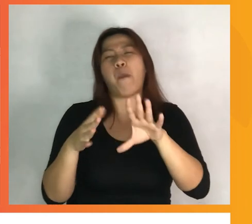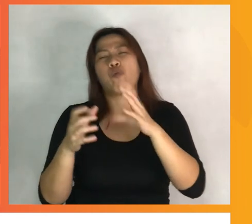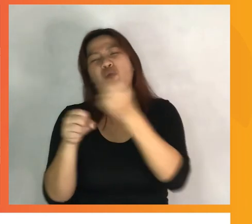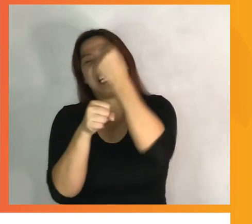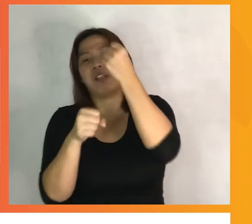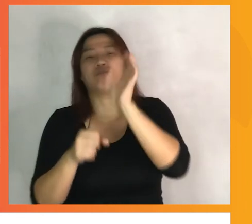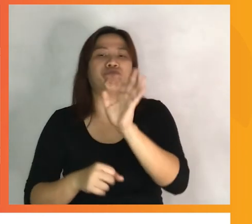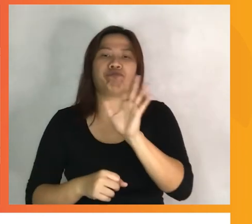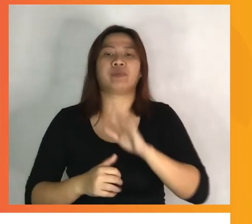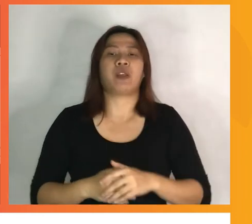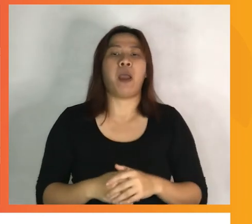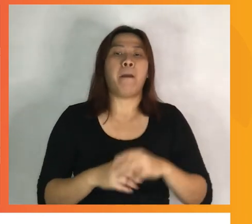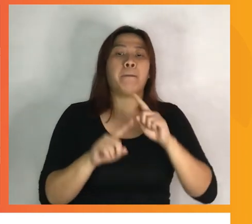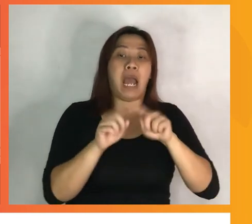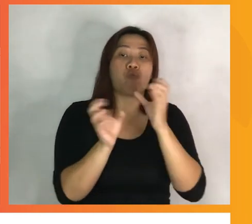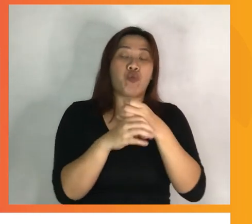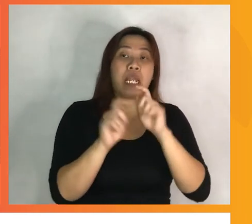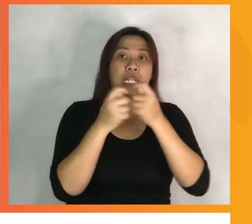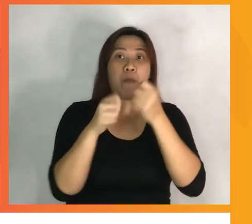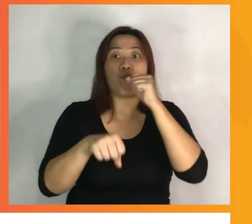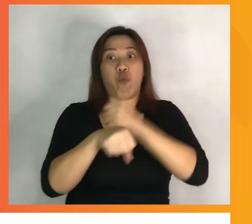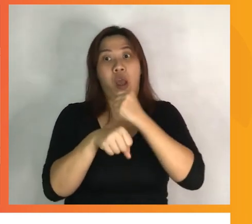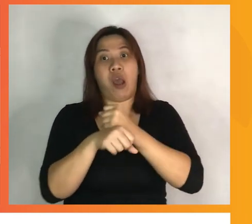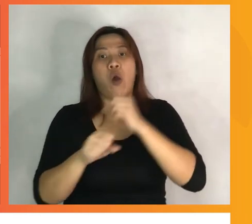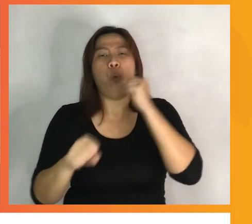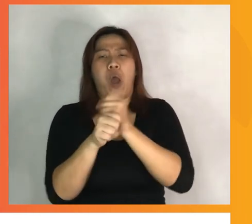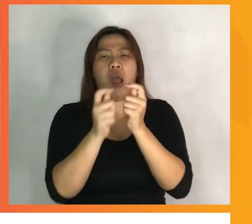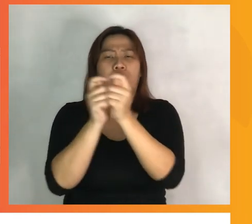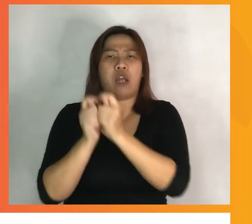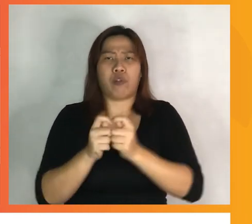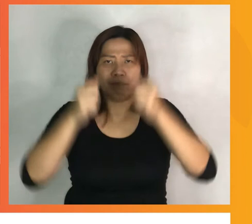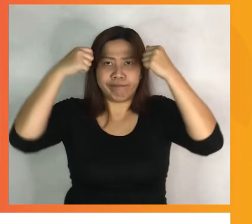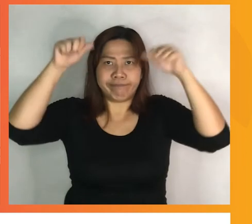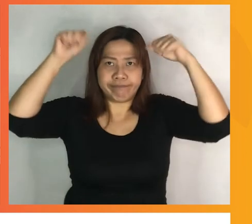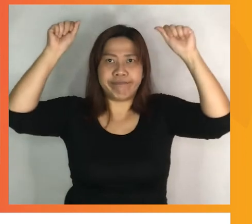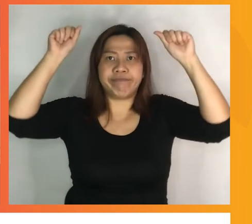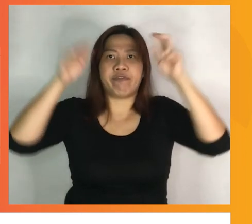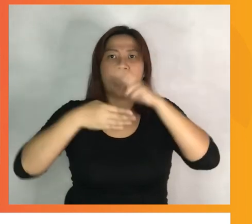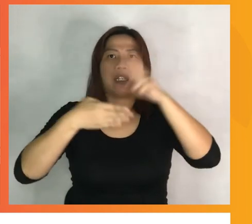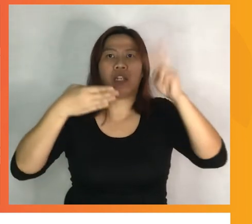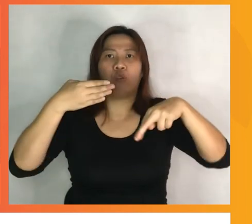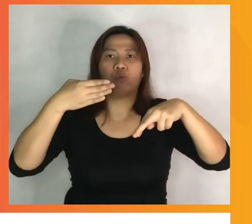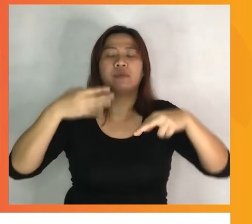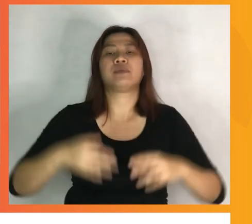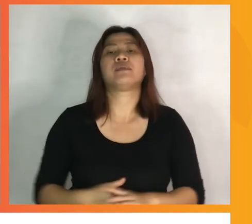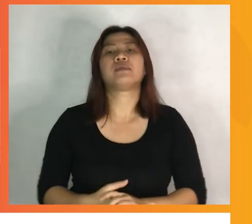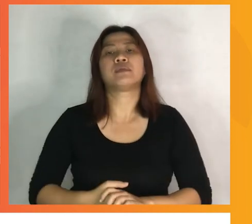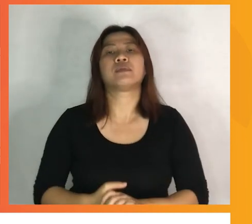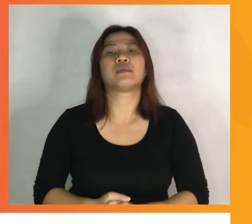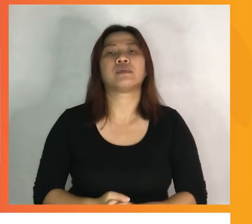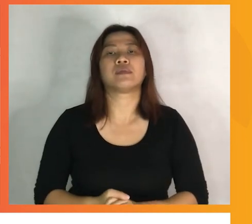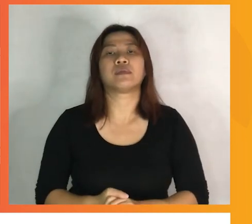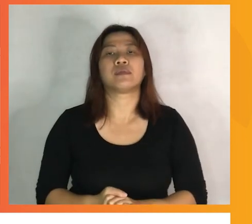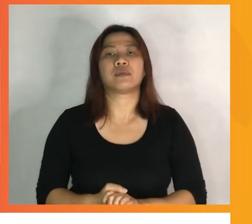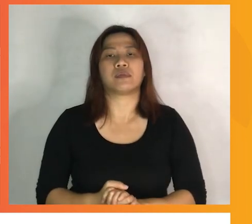someone losing. It's also about creating teamwork and working collaboratively